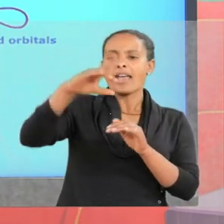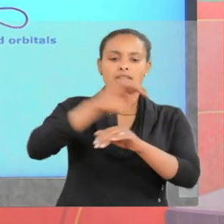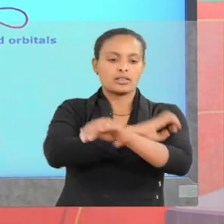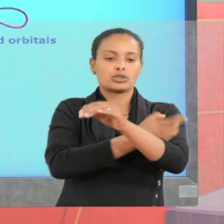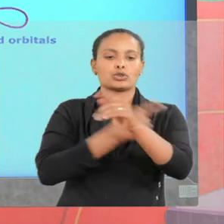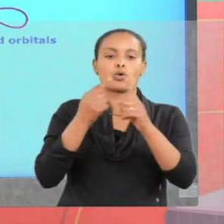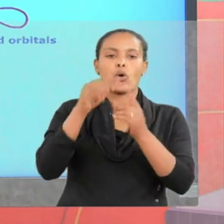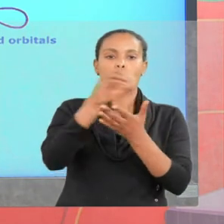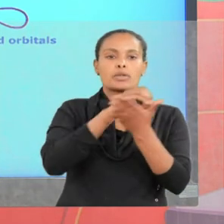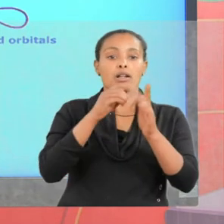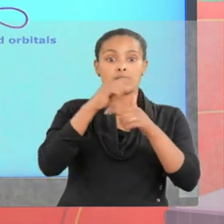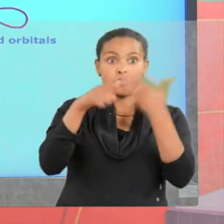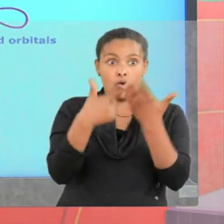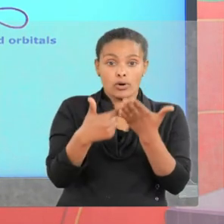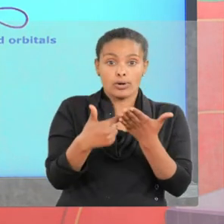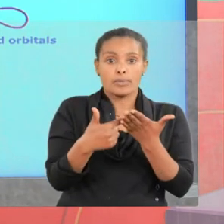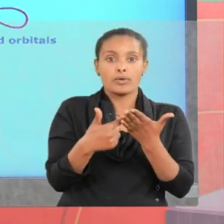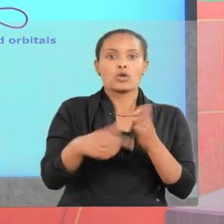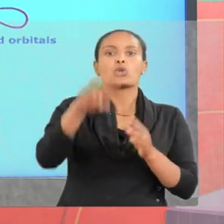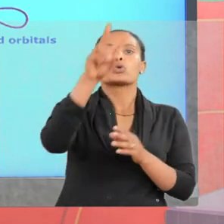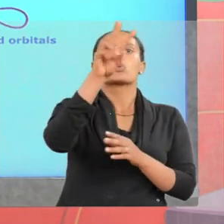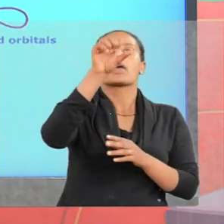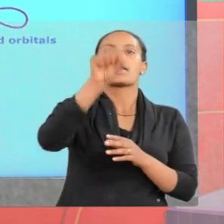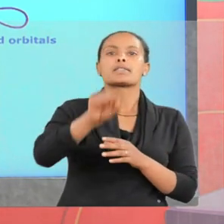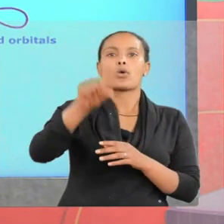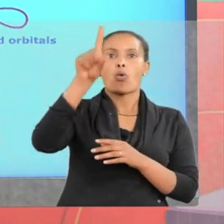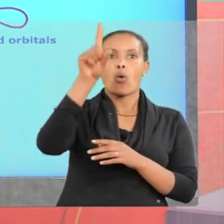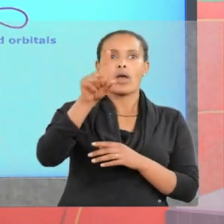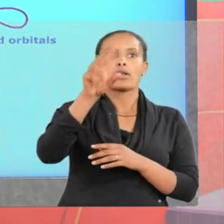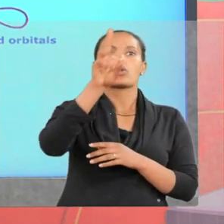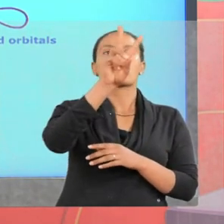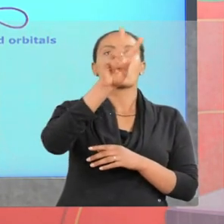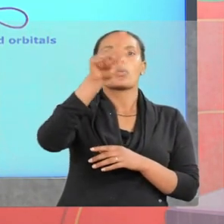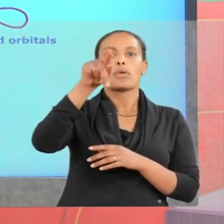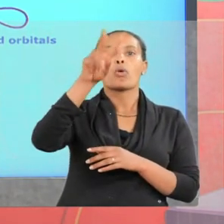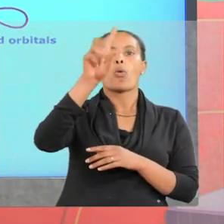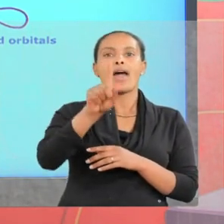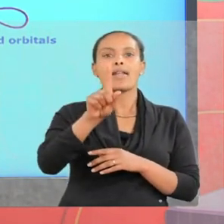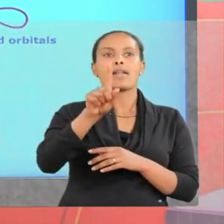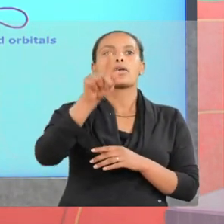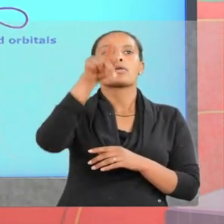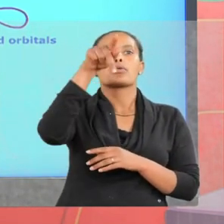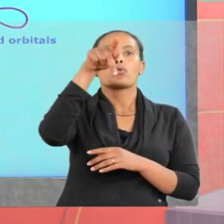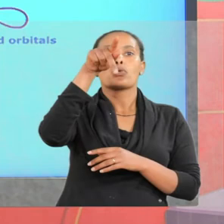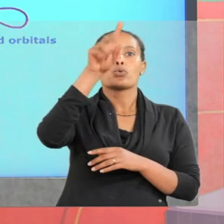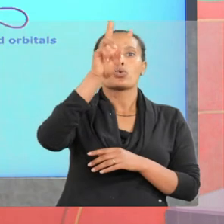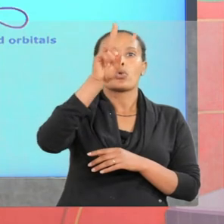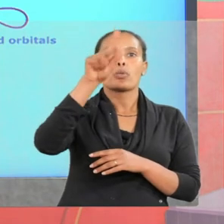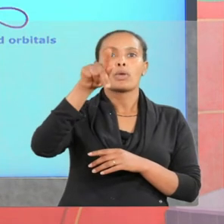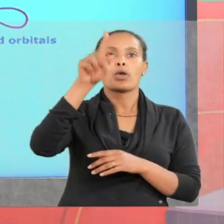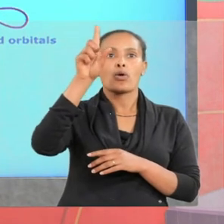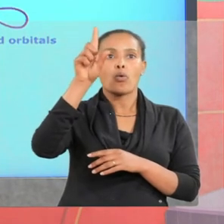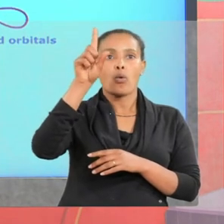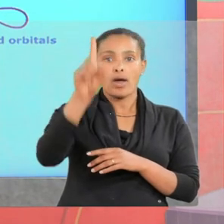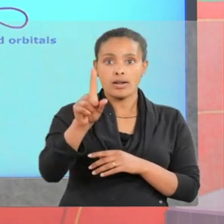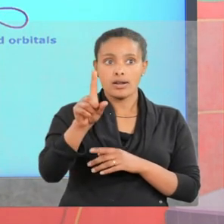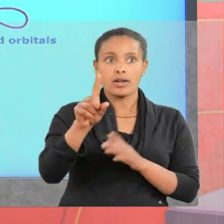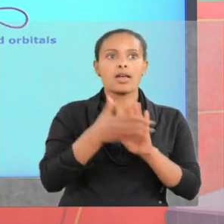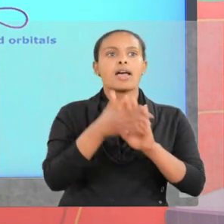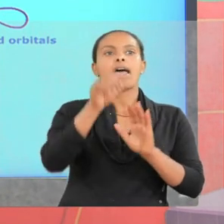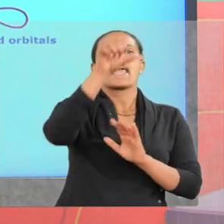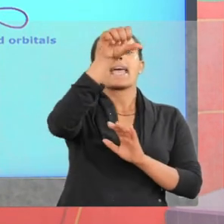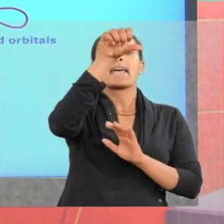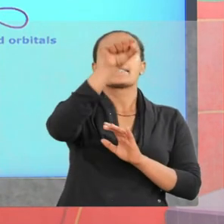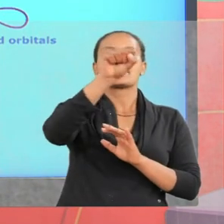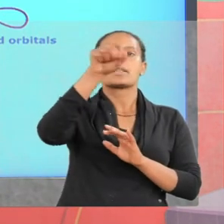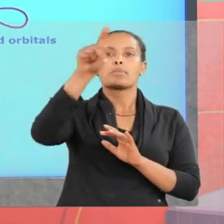orbital. Therefore, 2s1, 2p1, 2p1. Now, sp